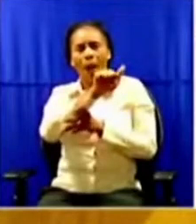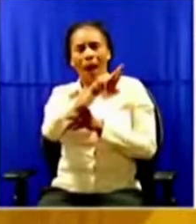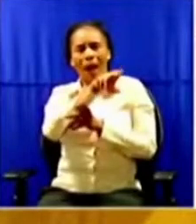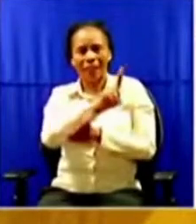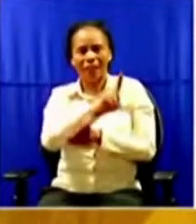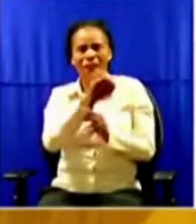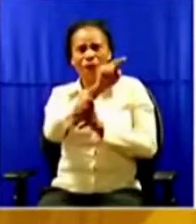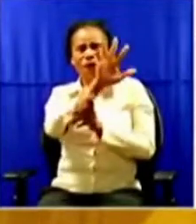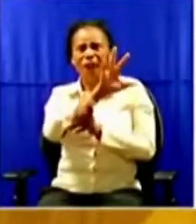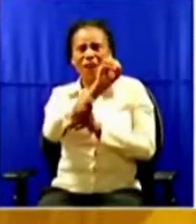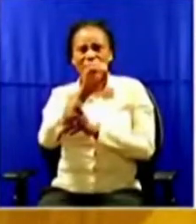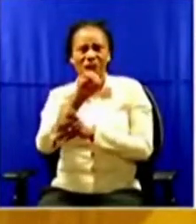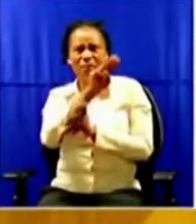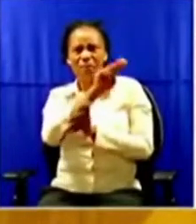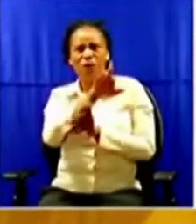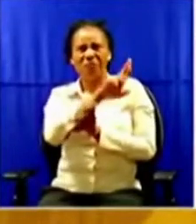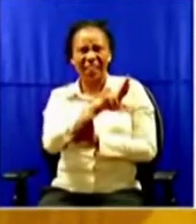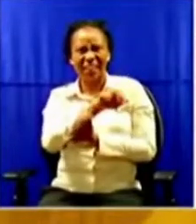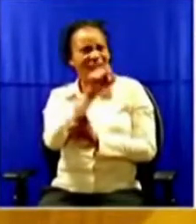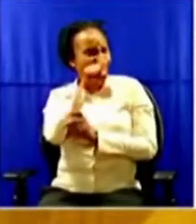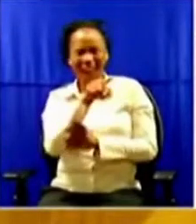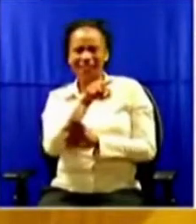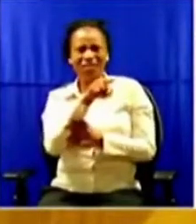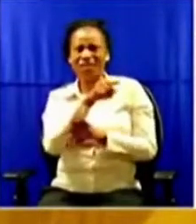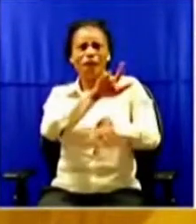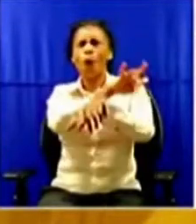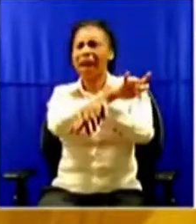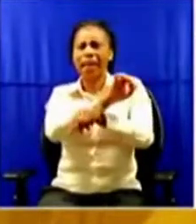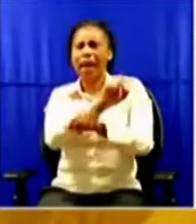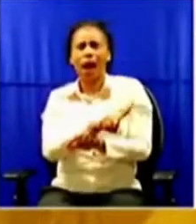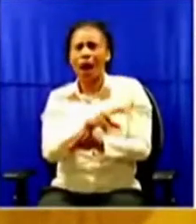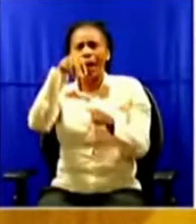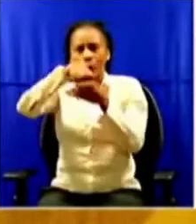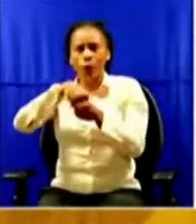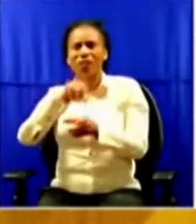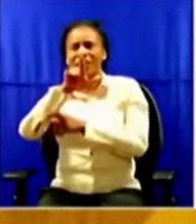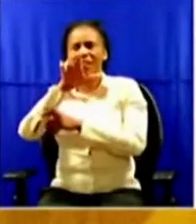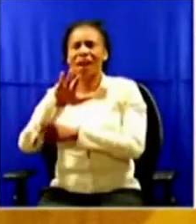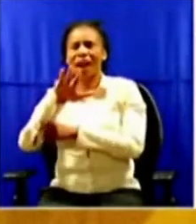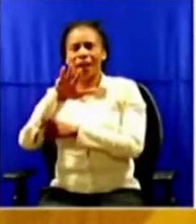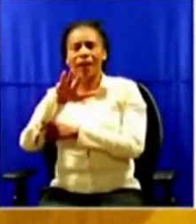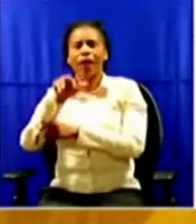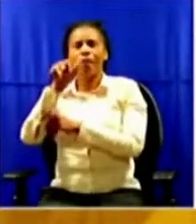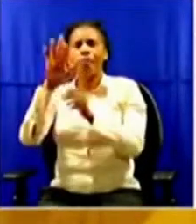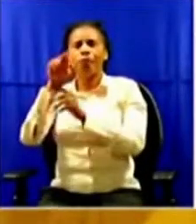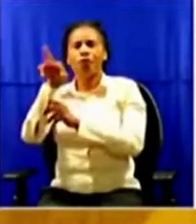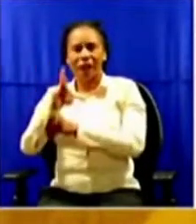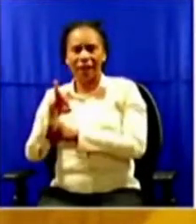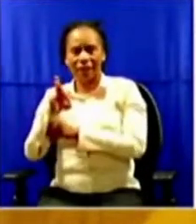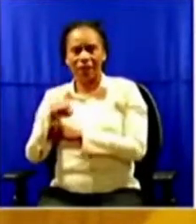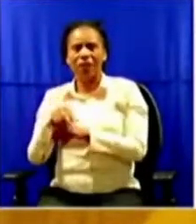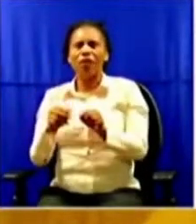direct investment, it's just spin. It includes 79 billion rand in so-called staying in